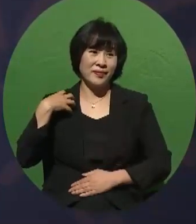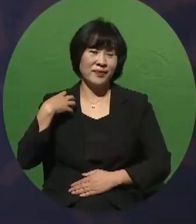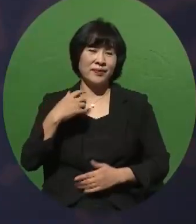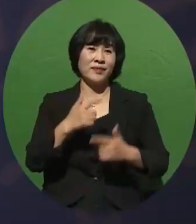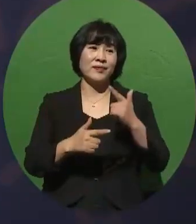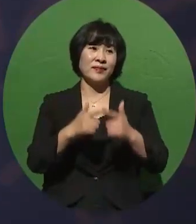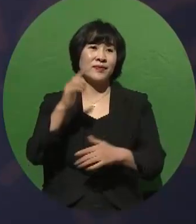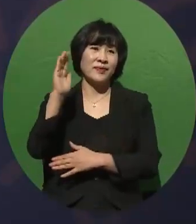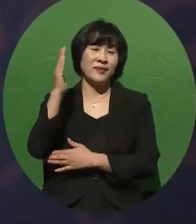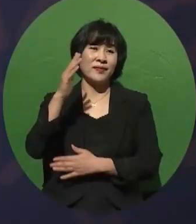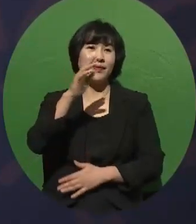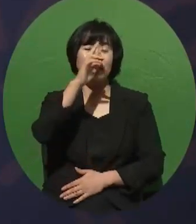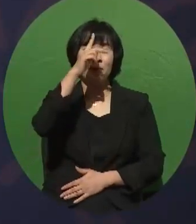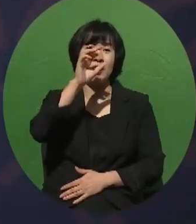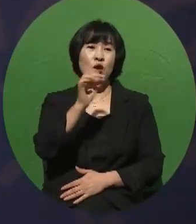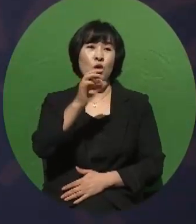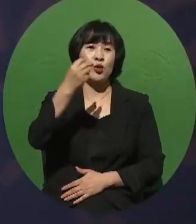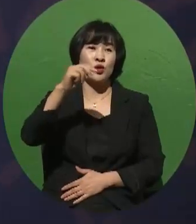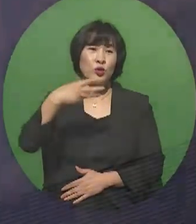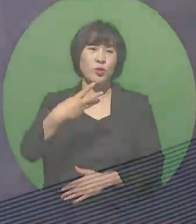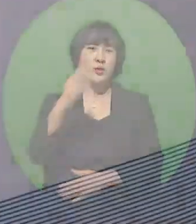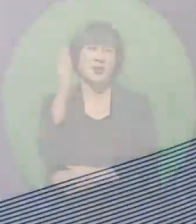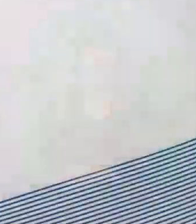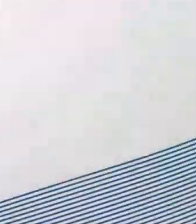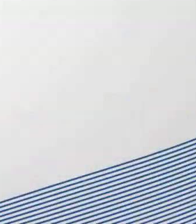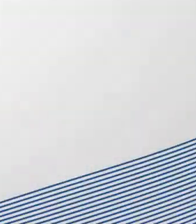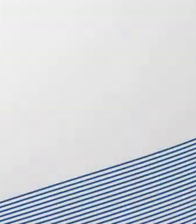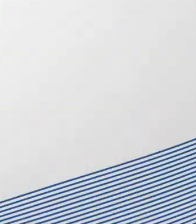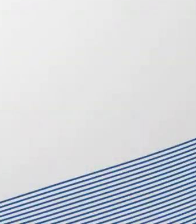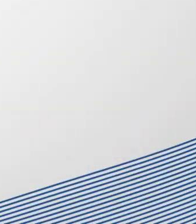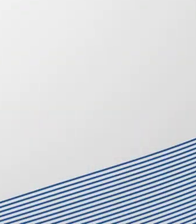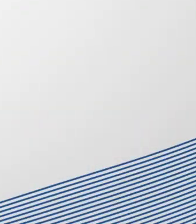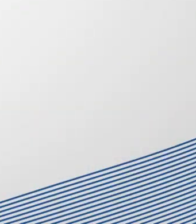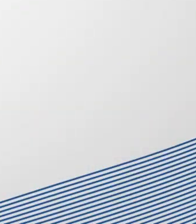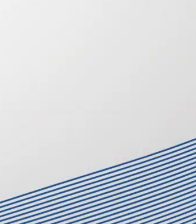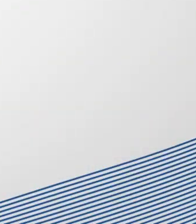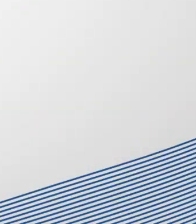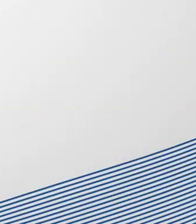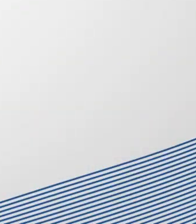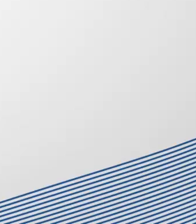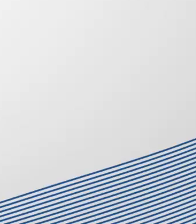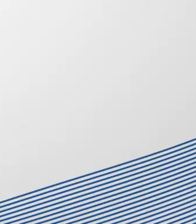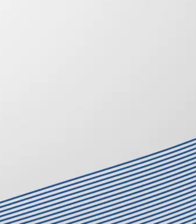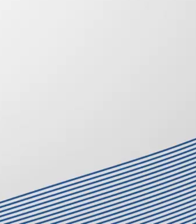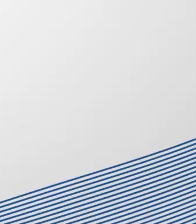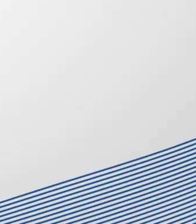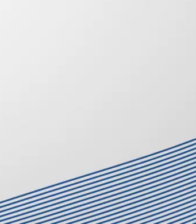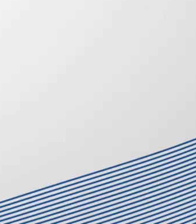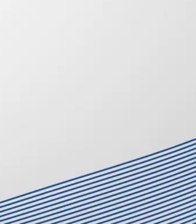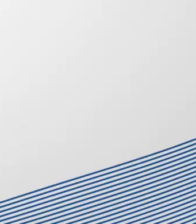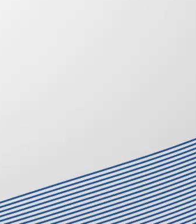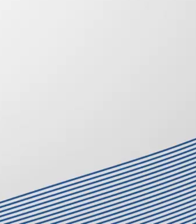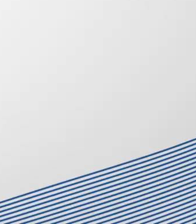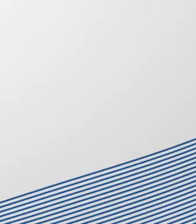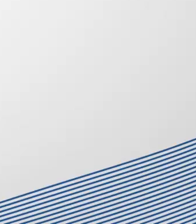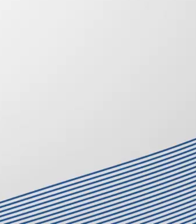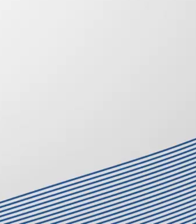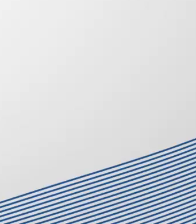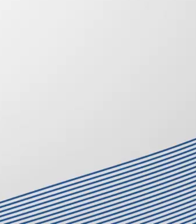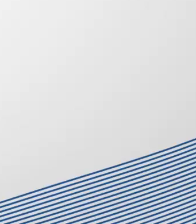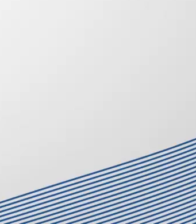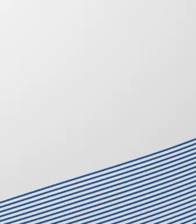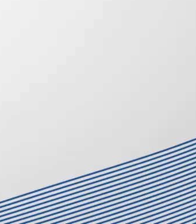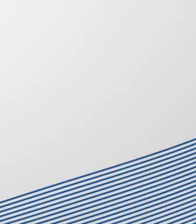the Mokpo City, which is the co-organizer. Let us invite Mayor Mr. Park Hong-ryul to listen to his welcoming remarks.